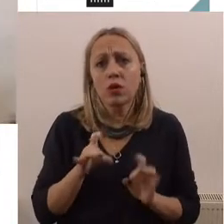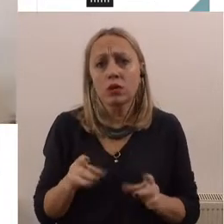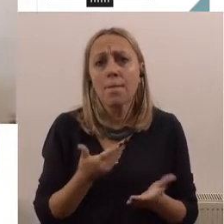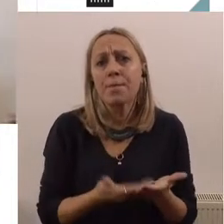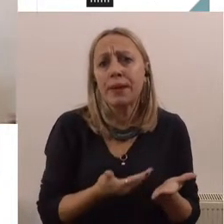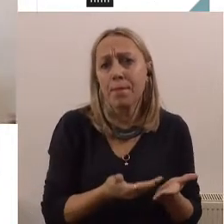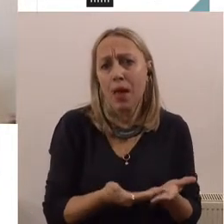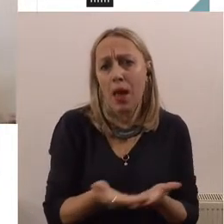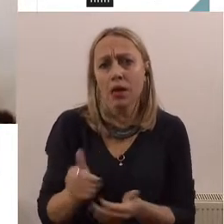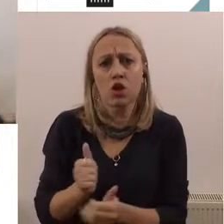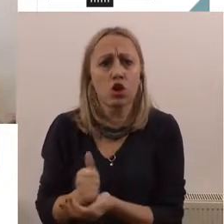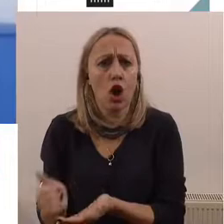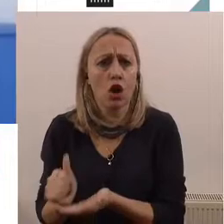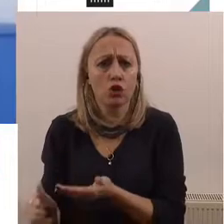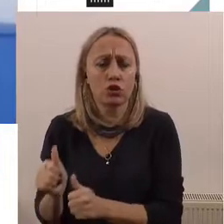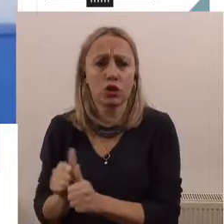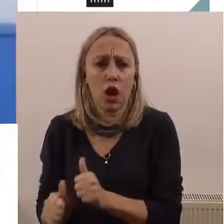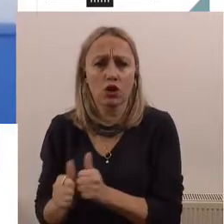sure.